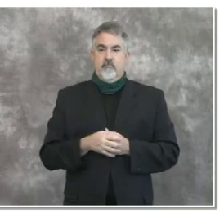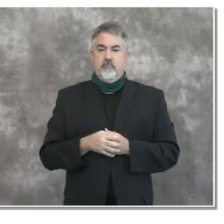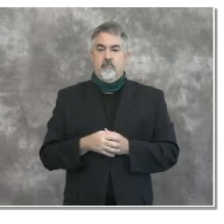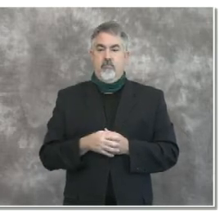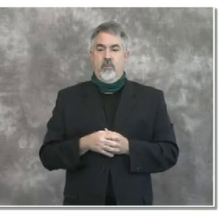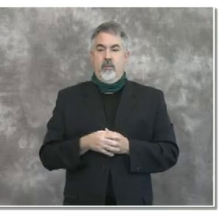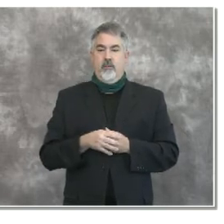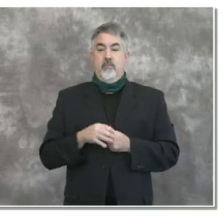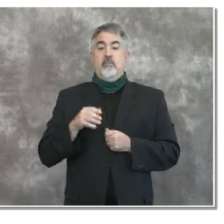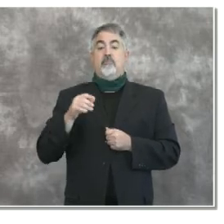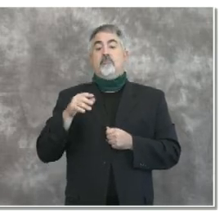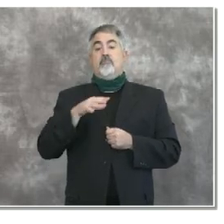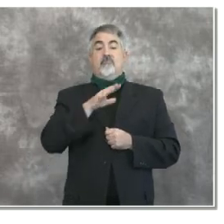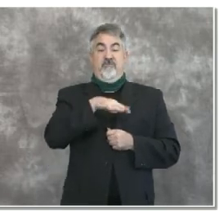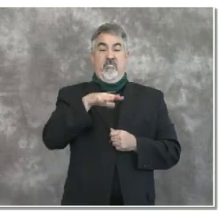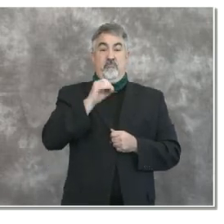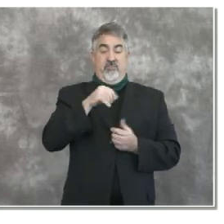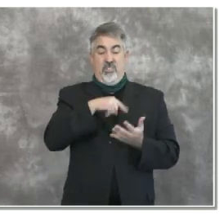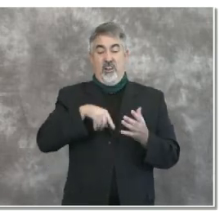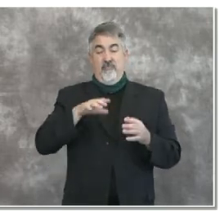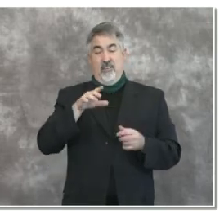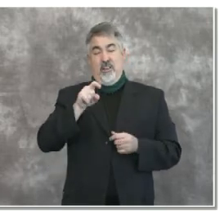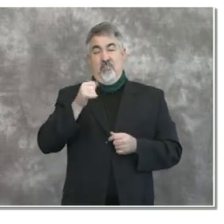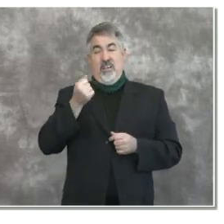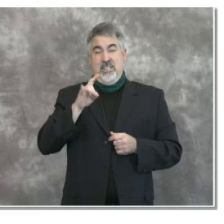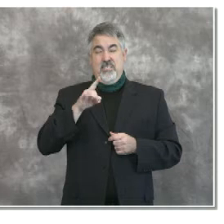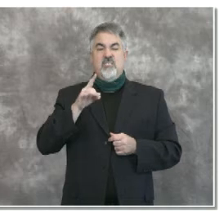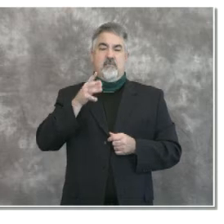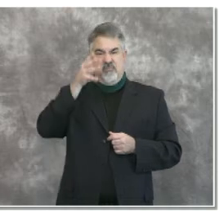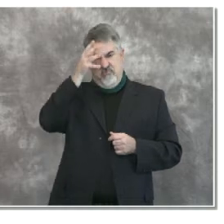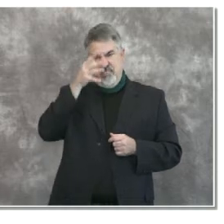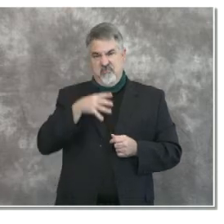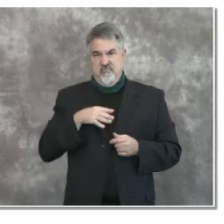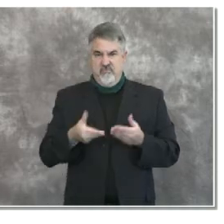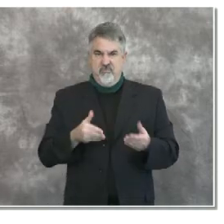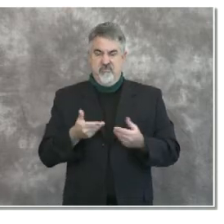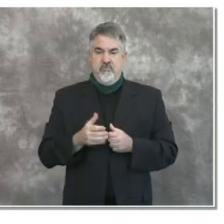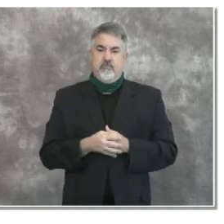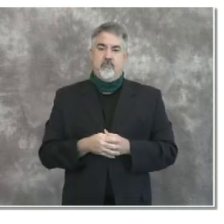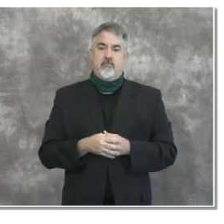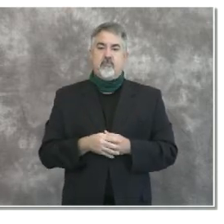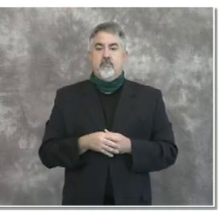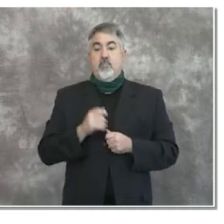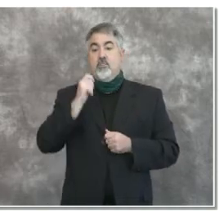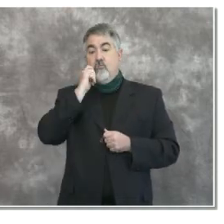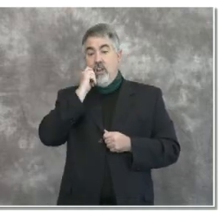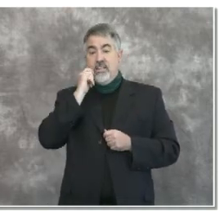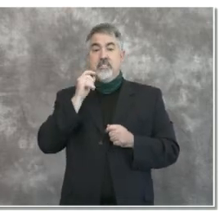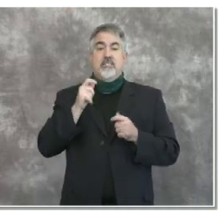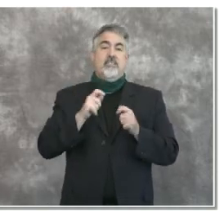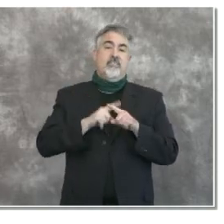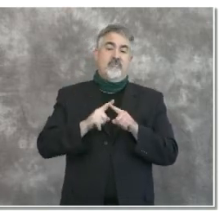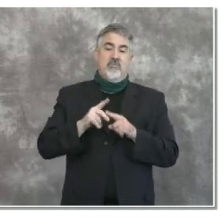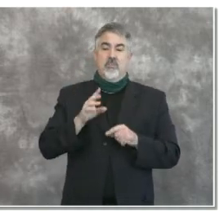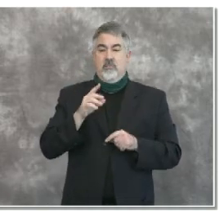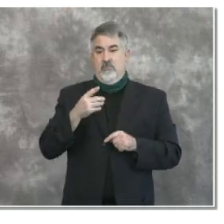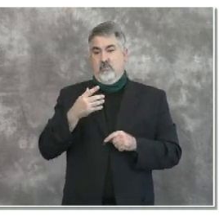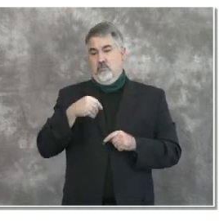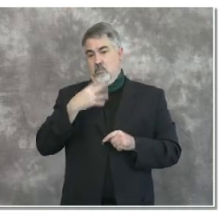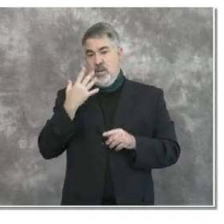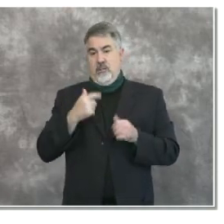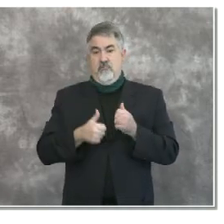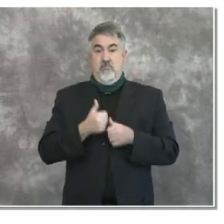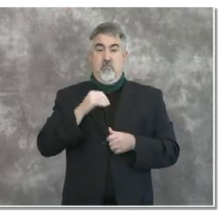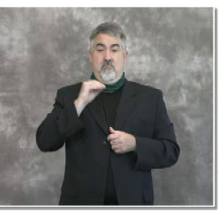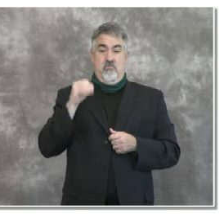And you can also find the race and ethnicity for those that have died. We